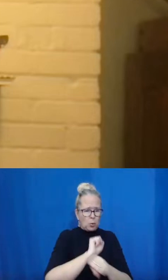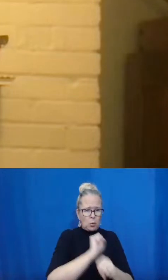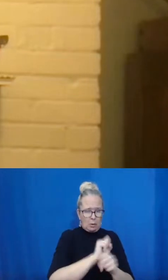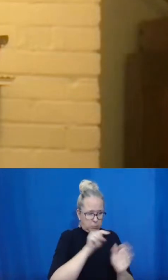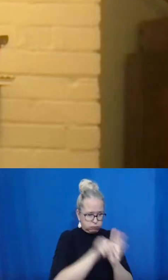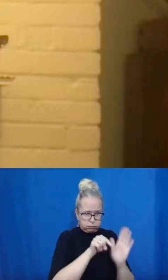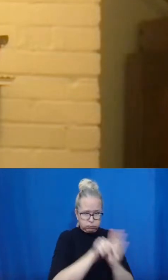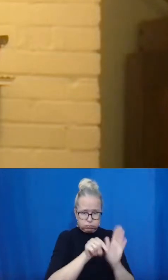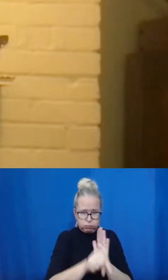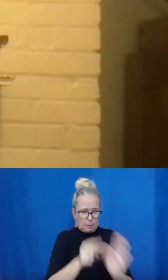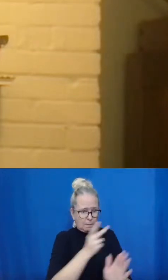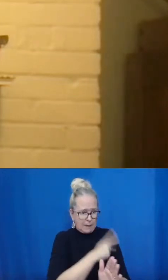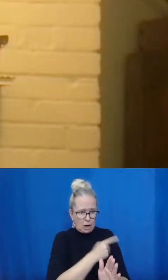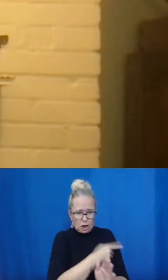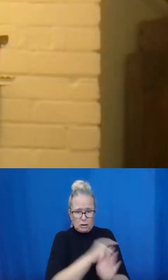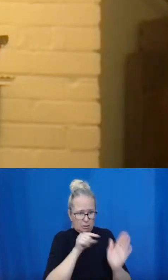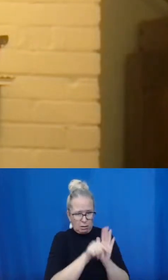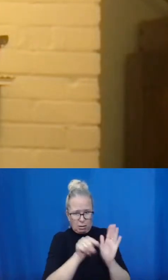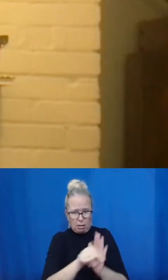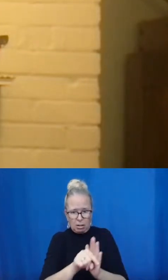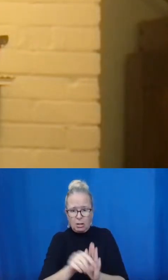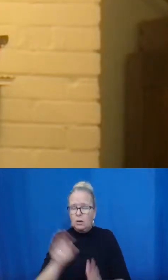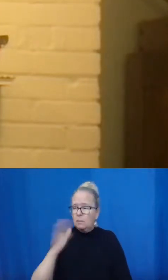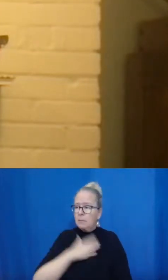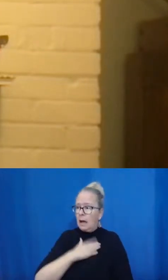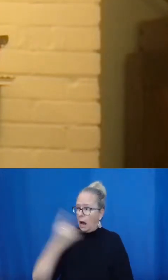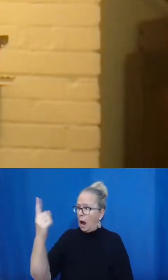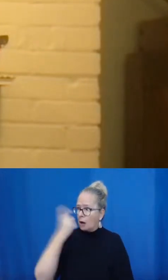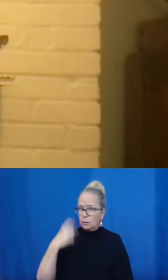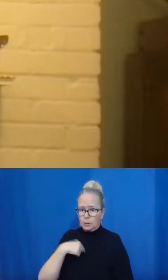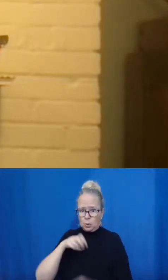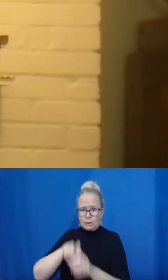please ask me to resign, and I should resign.